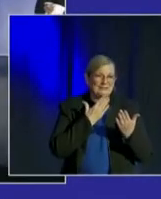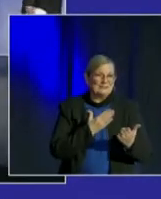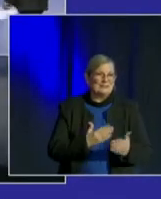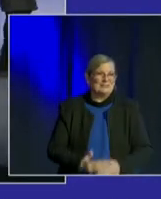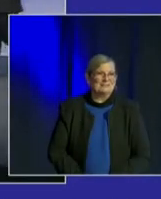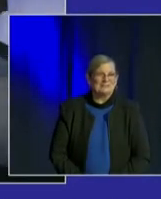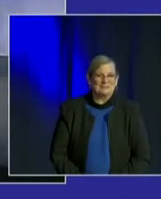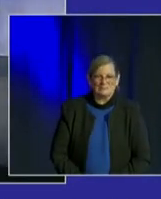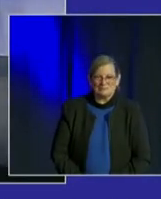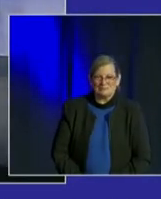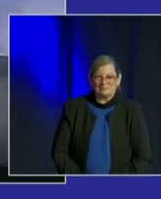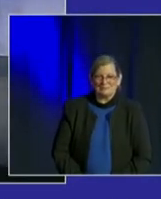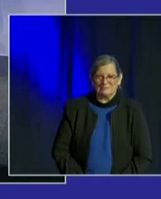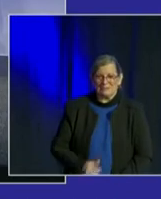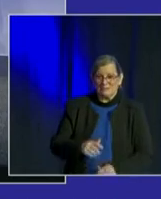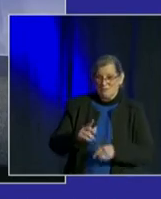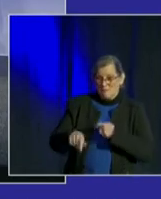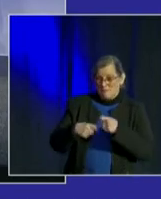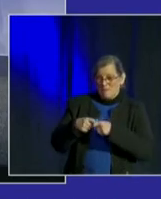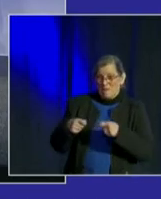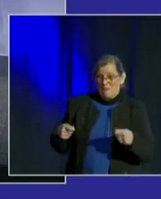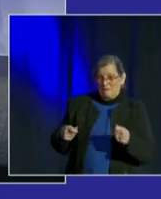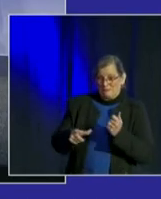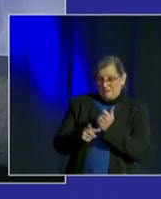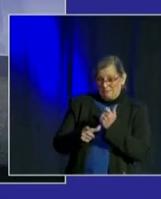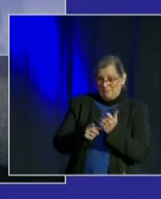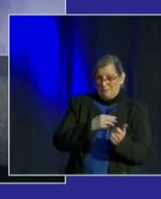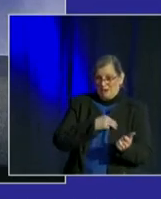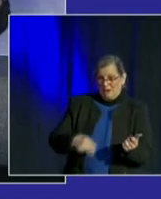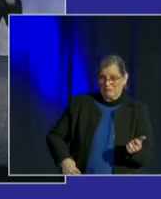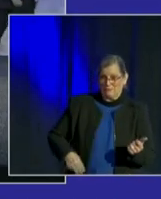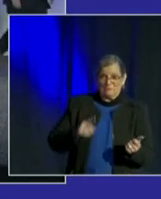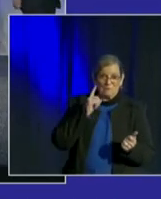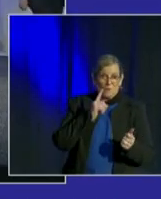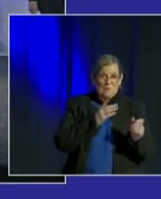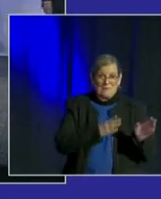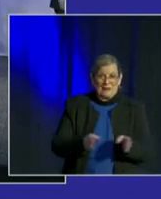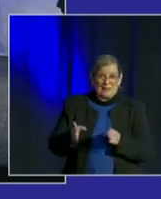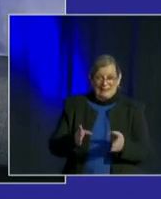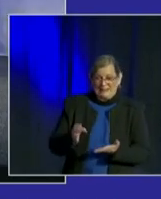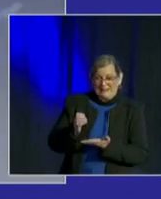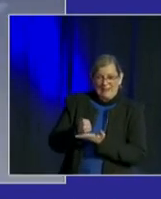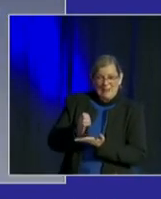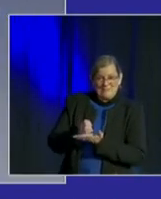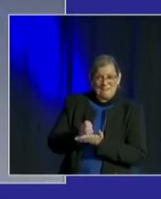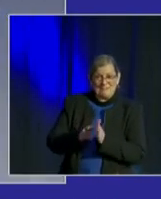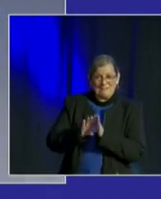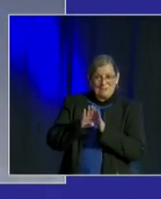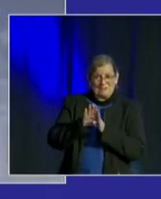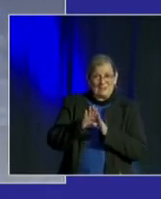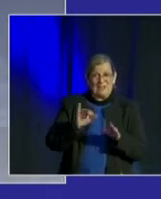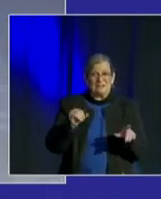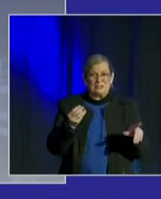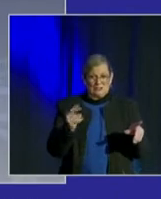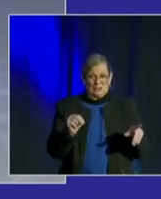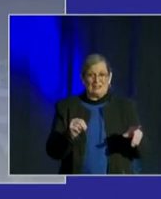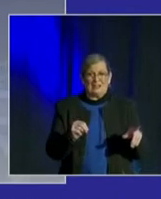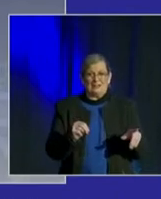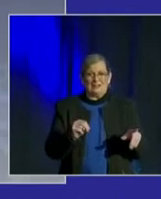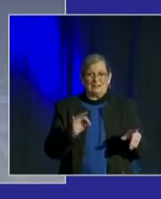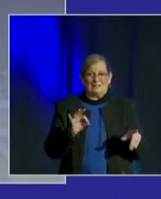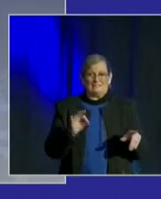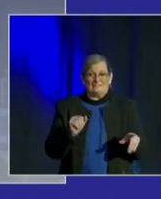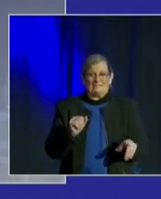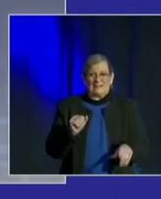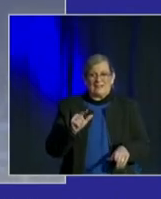And to close this out with the Deputy Mayor pitches, the Deputy Mayor for Planning and Economic Development, John Falchicchio. Hi, everyone. I'm John,